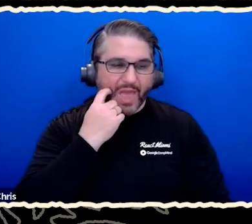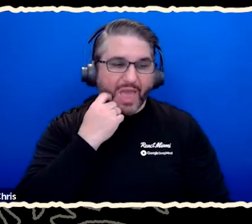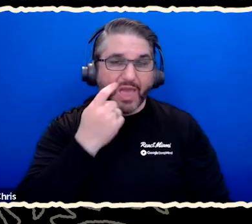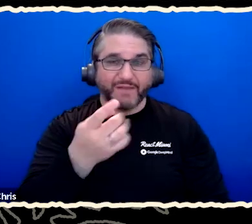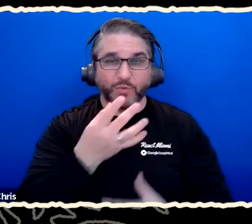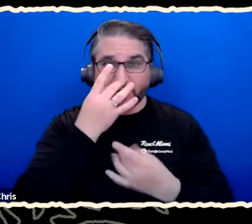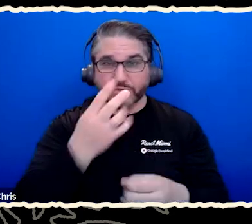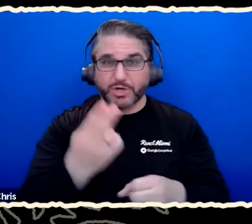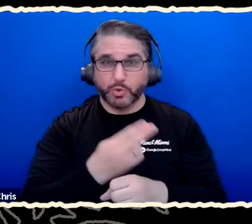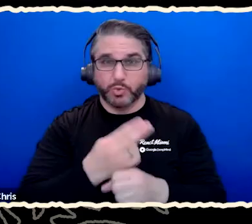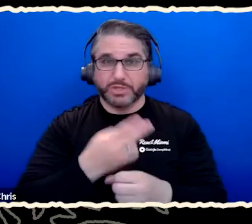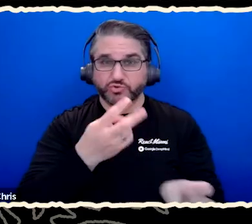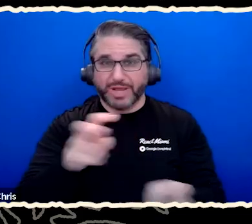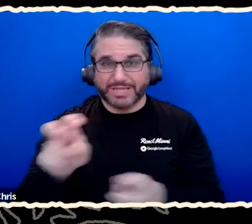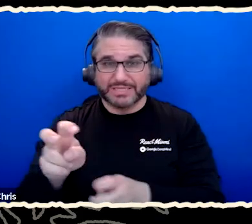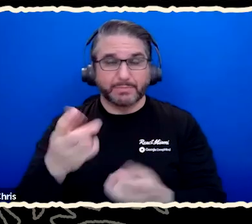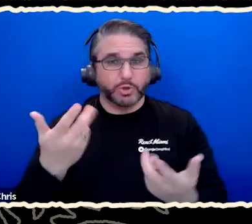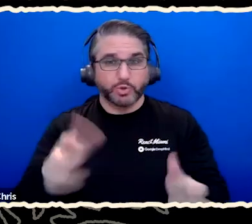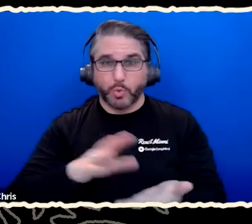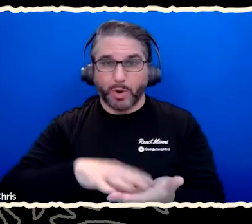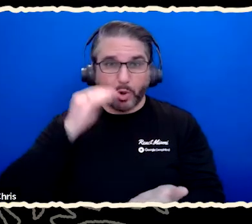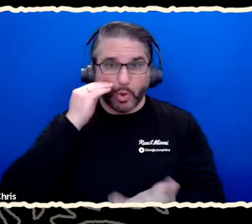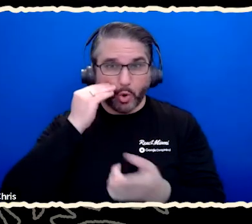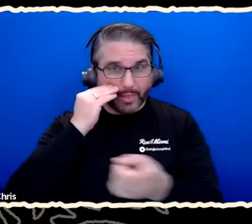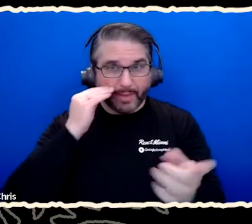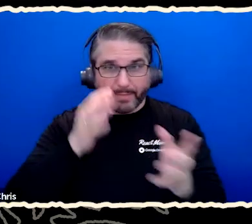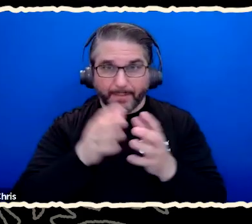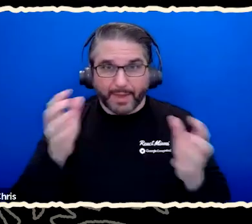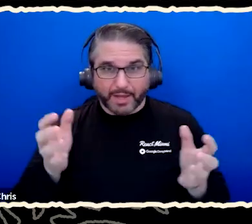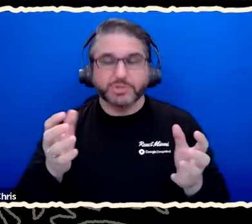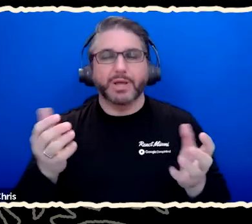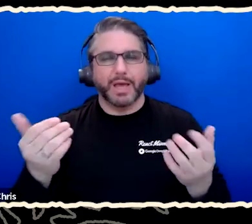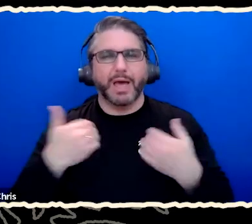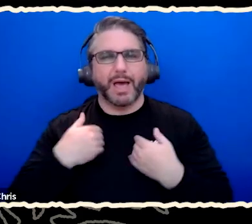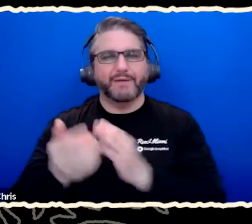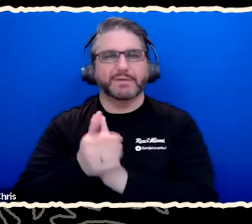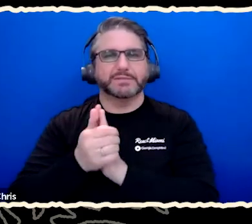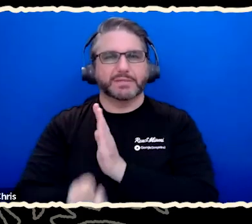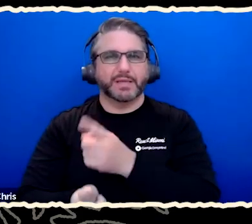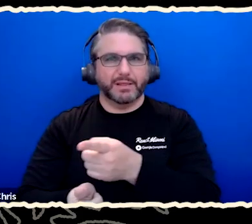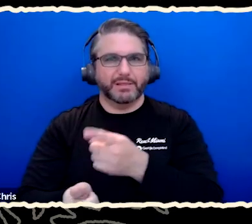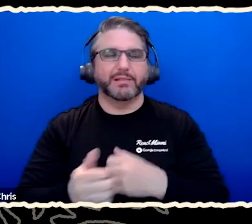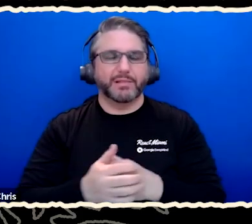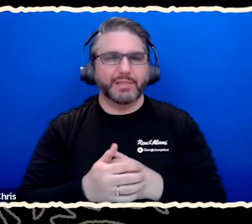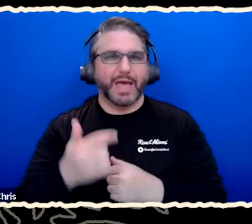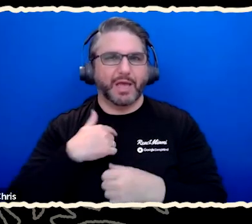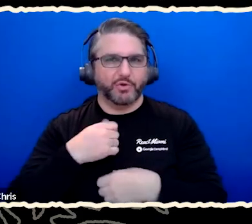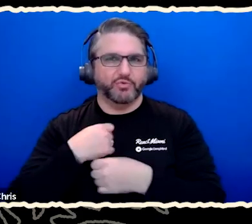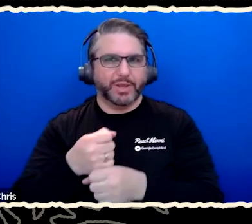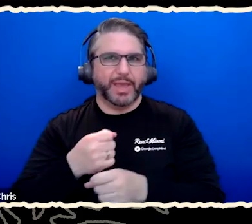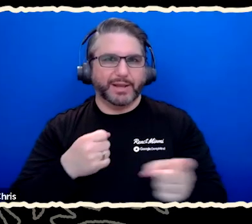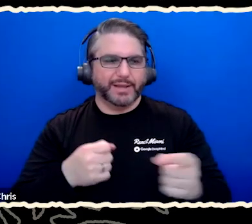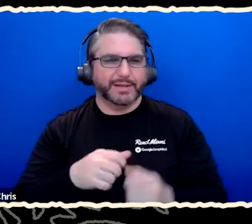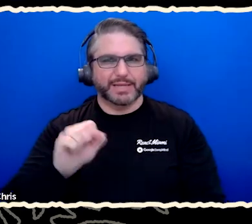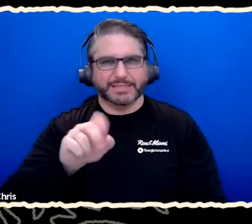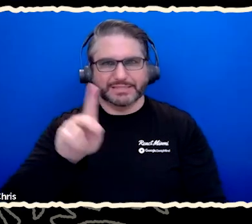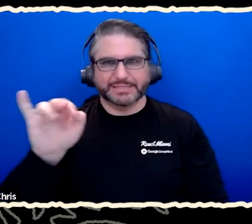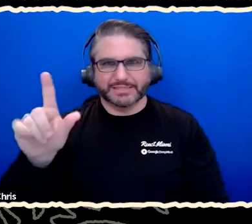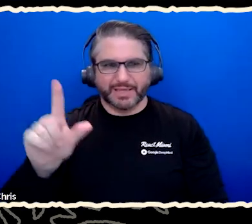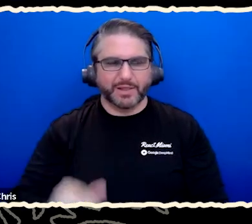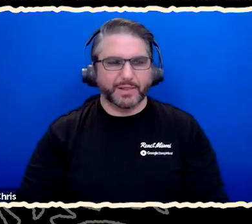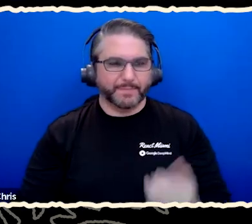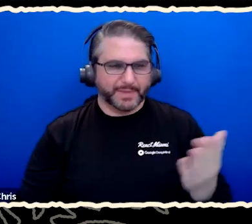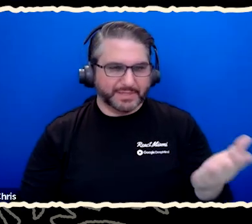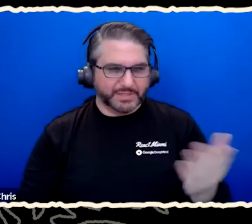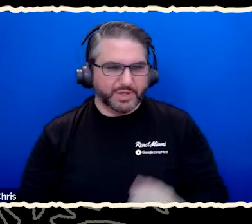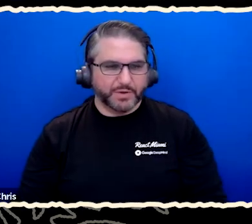but you don't want to learn them that much, I have a skill that I created. So it's here, React